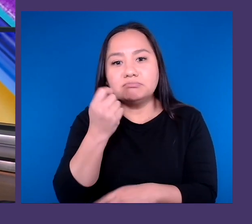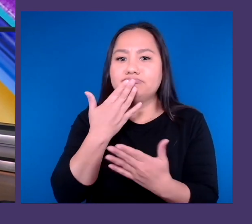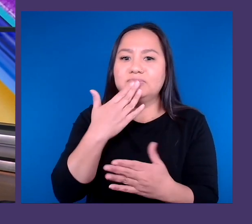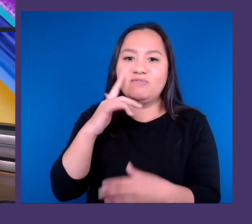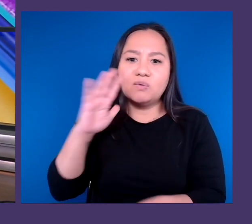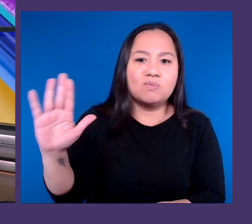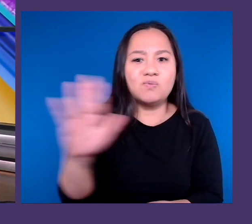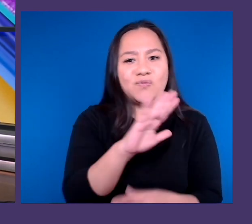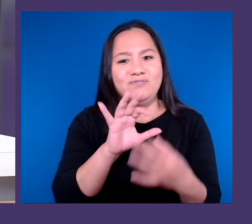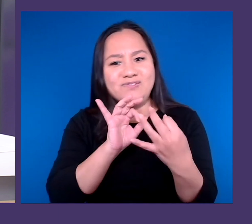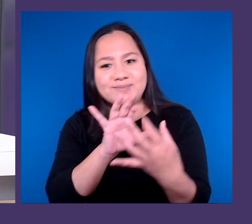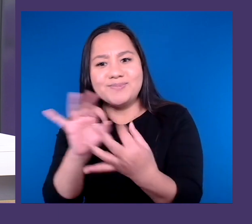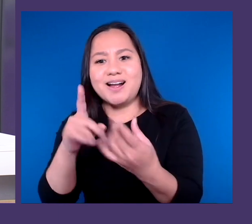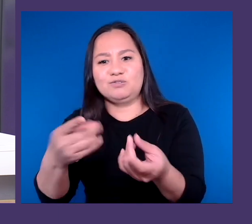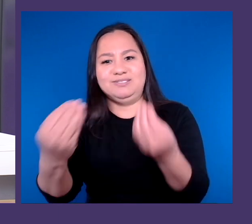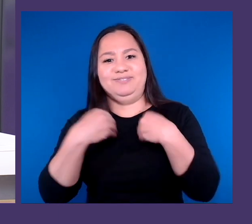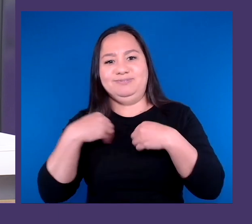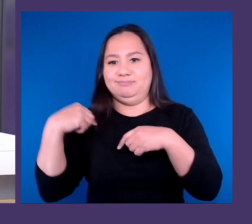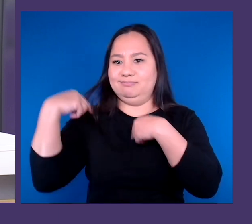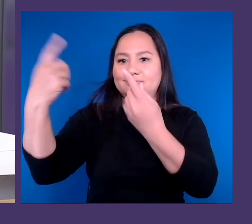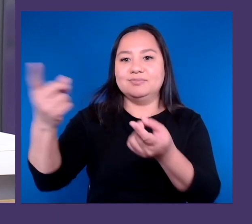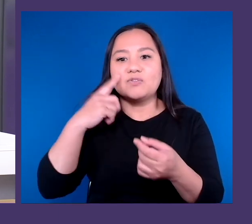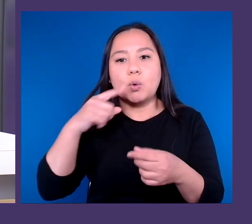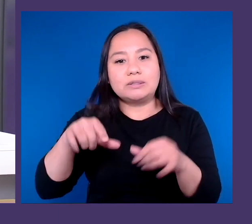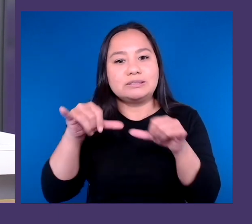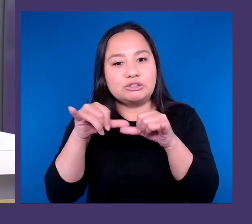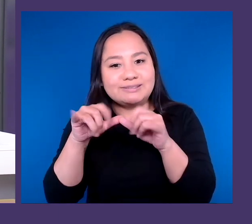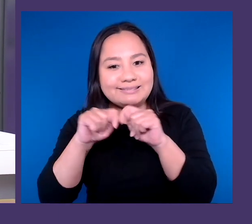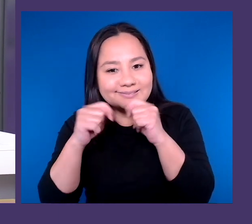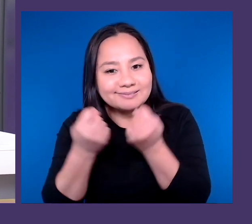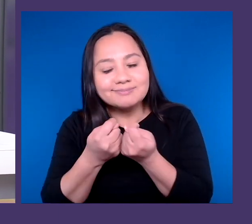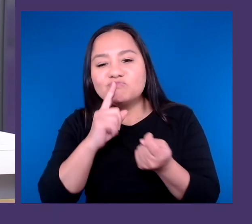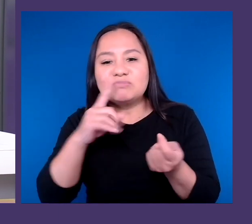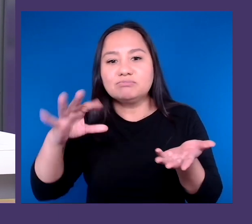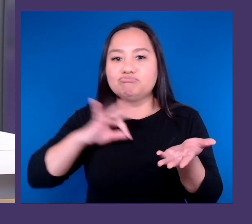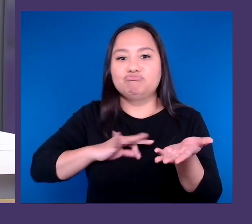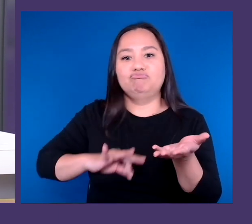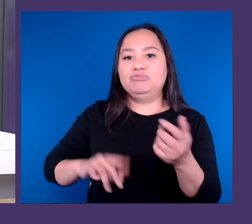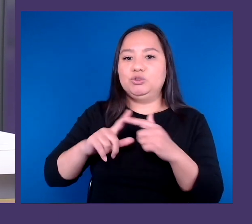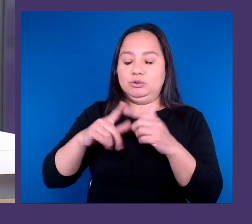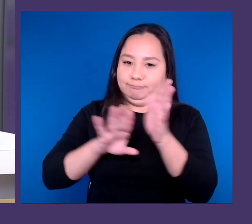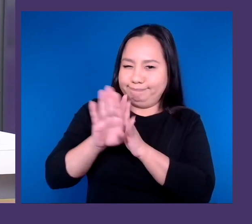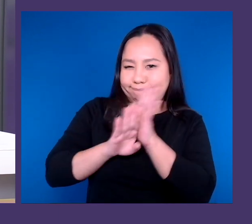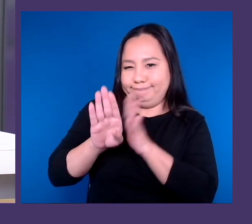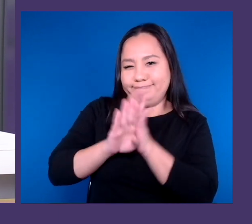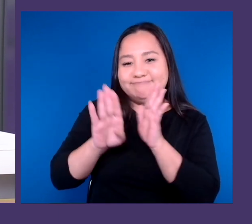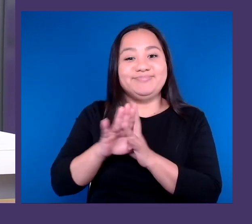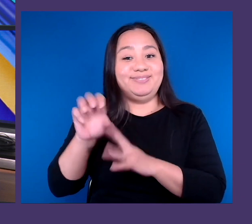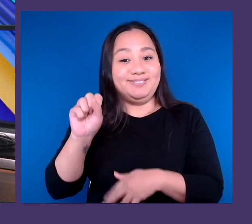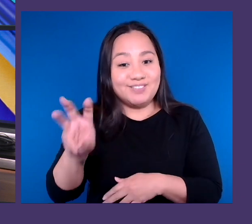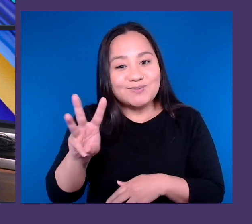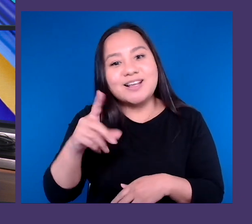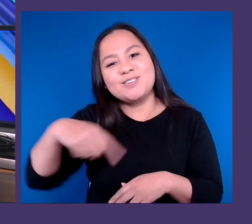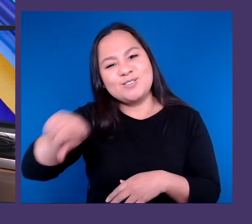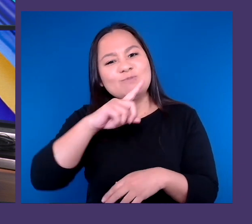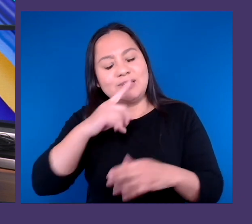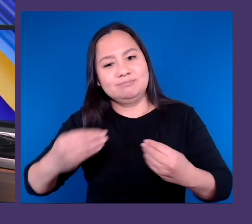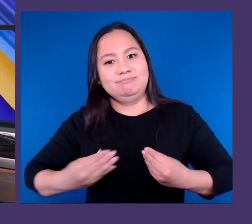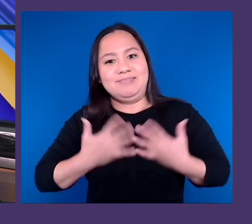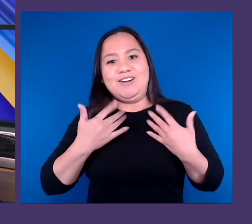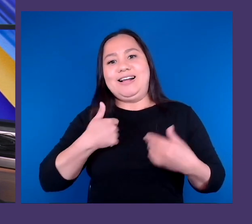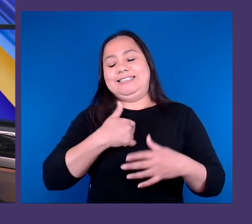team. It really is a privilege to get to build software, and you've inspired us to build better products for